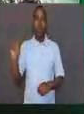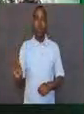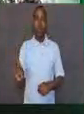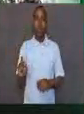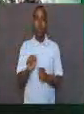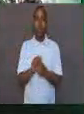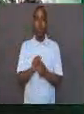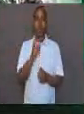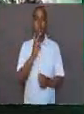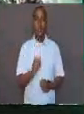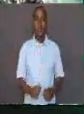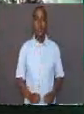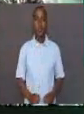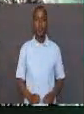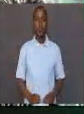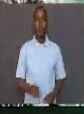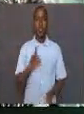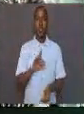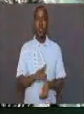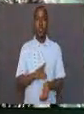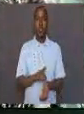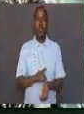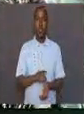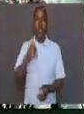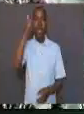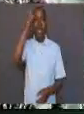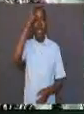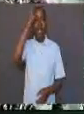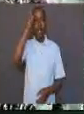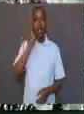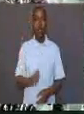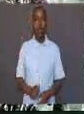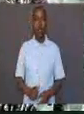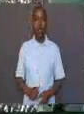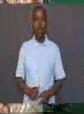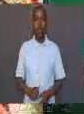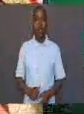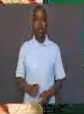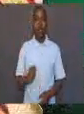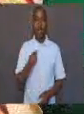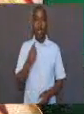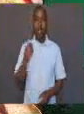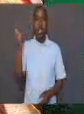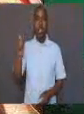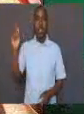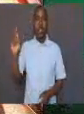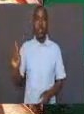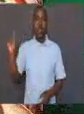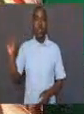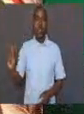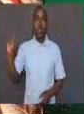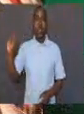clothes. Dr. Akiliu noticed that as the endod